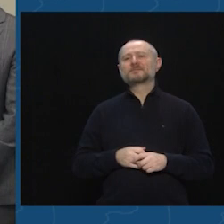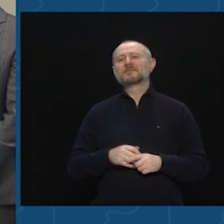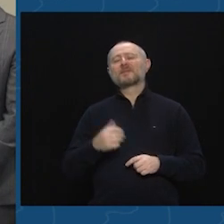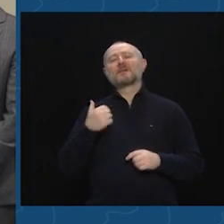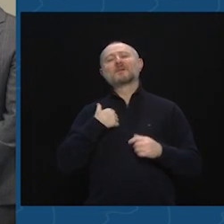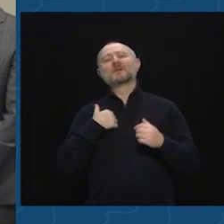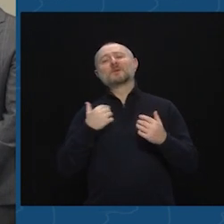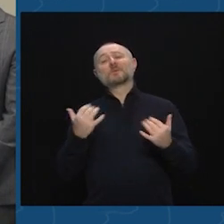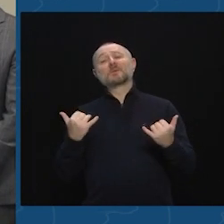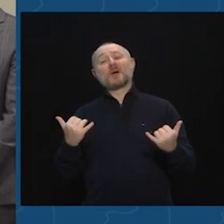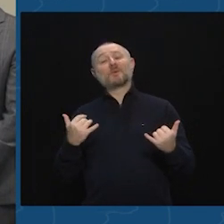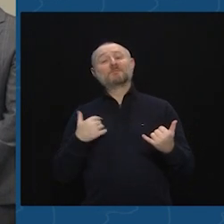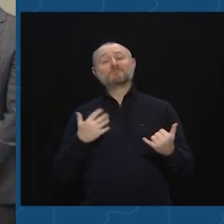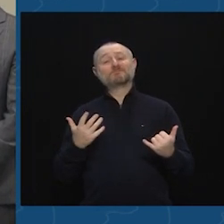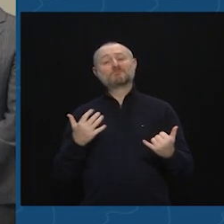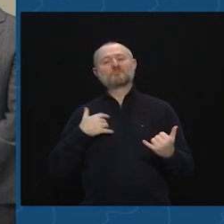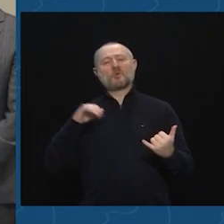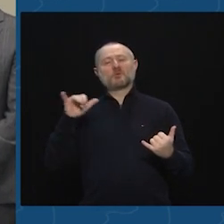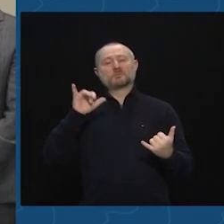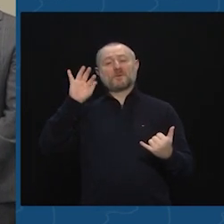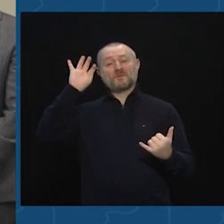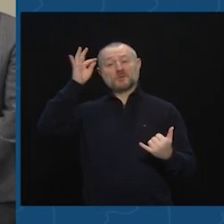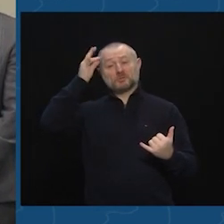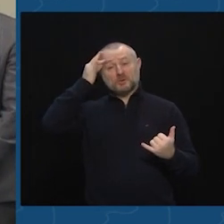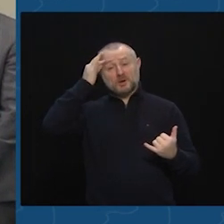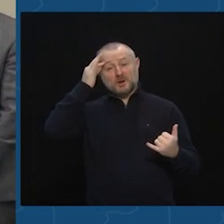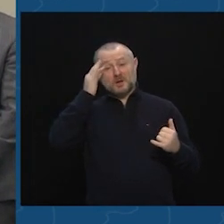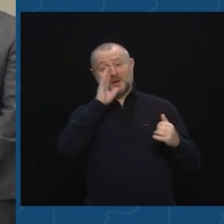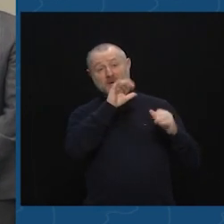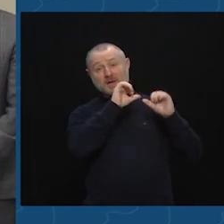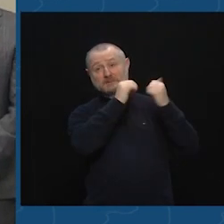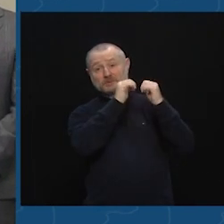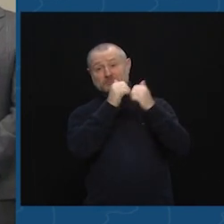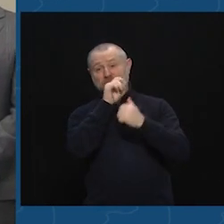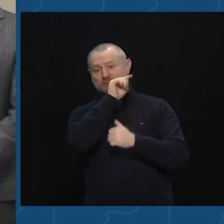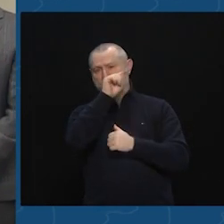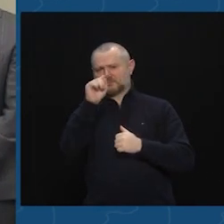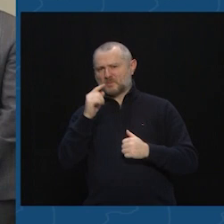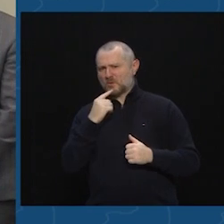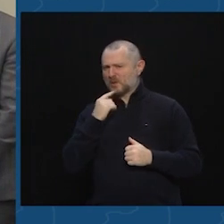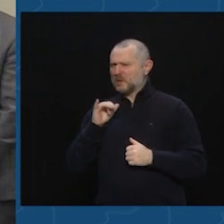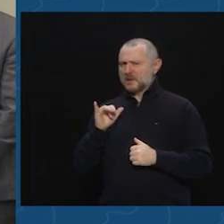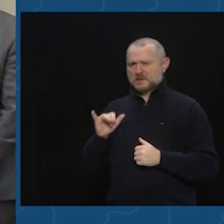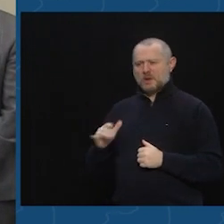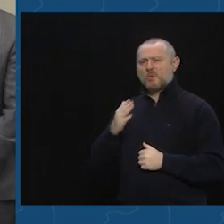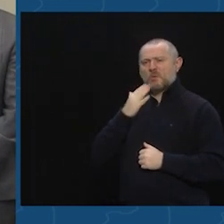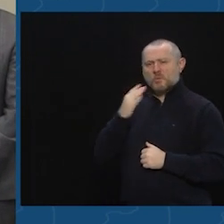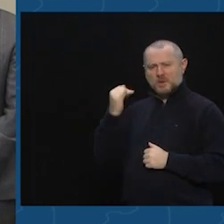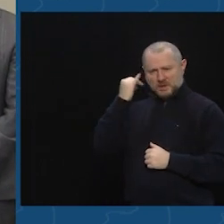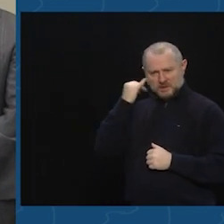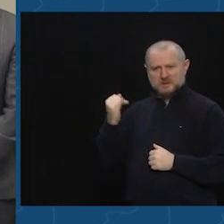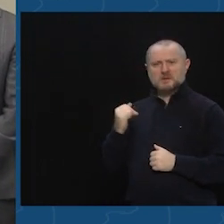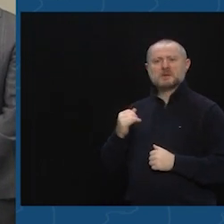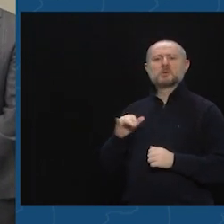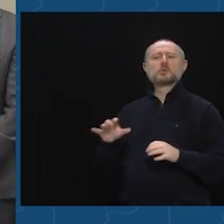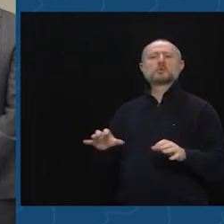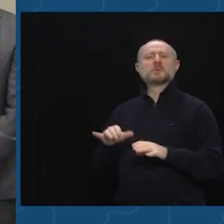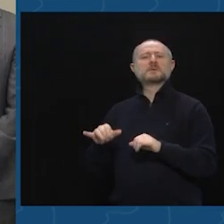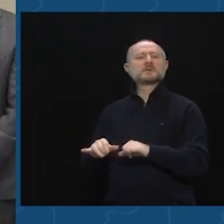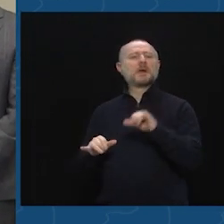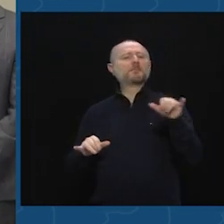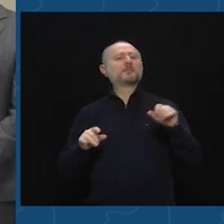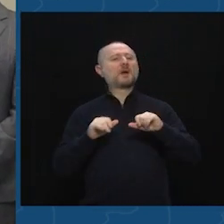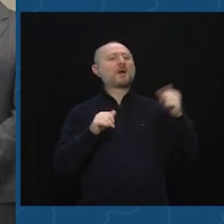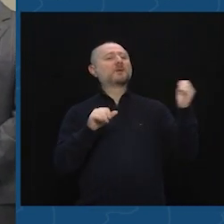other states and have this concentrated, intentional effort where there's now going to be daily communication in places where there had not